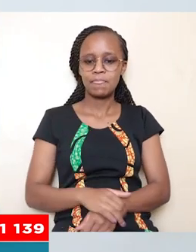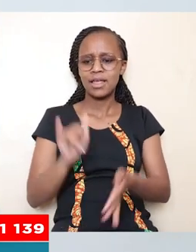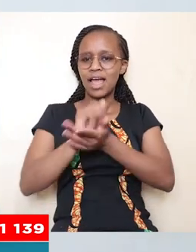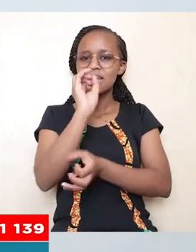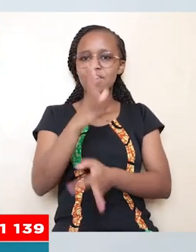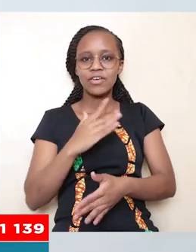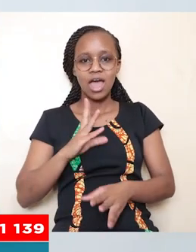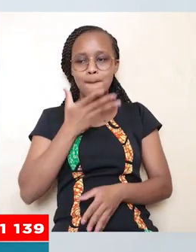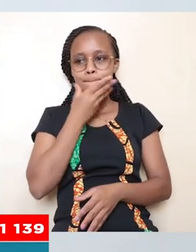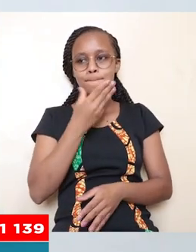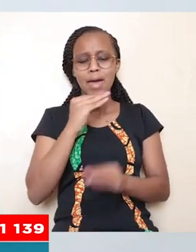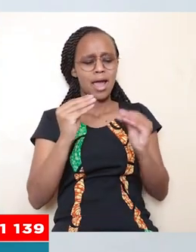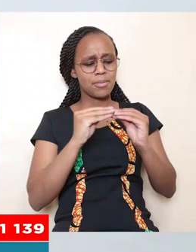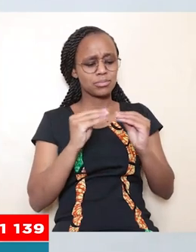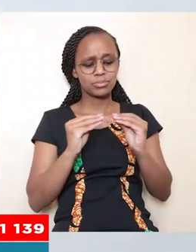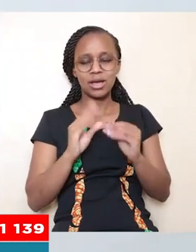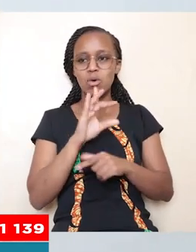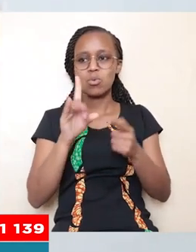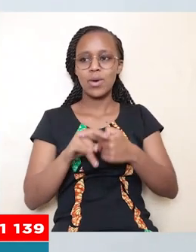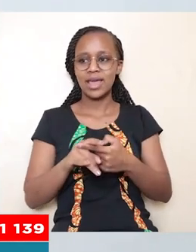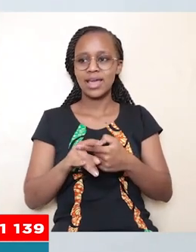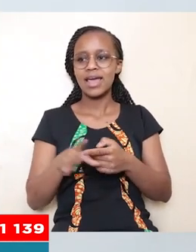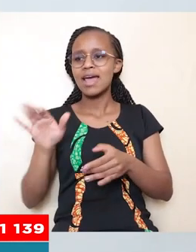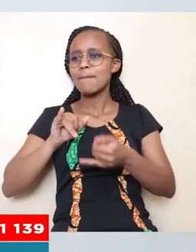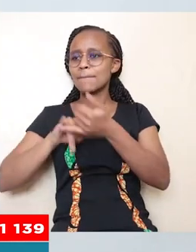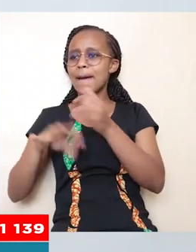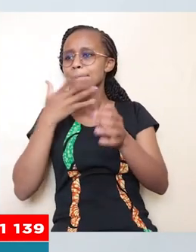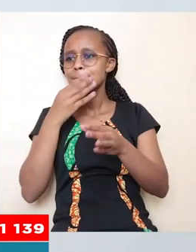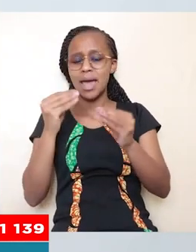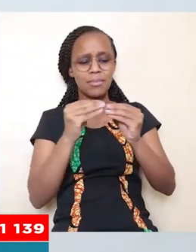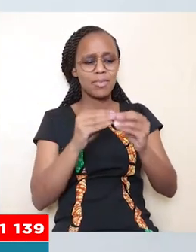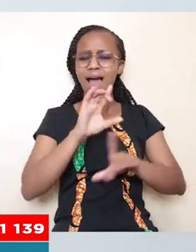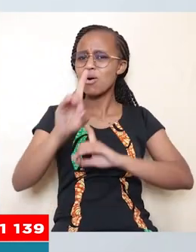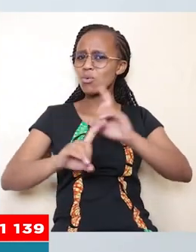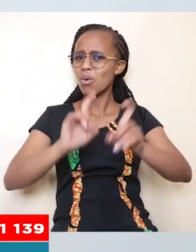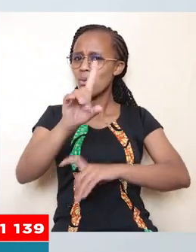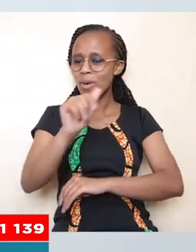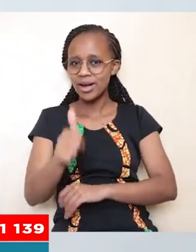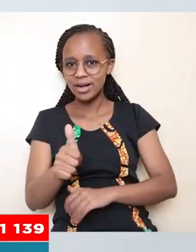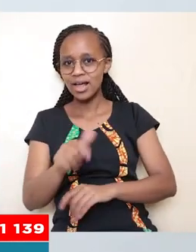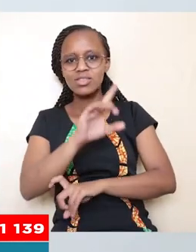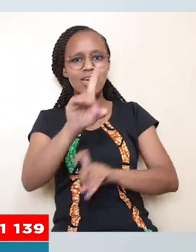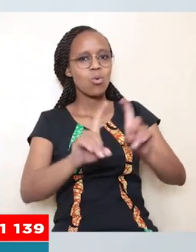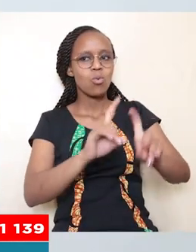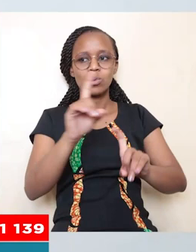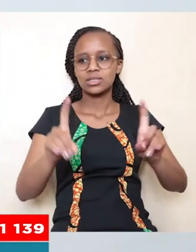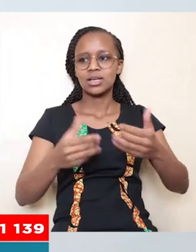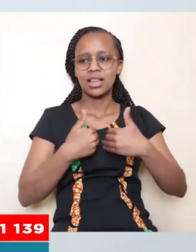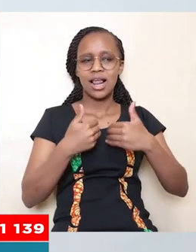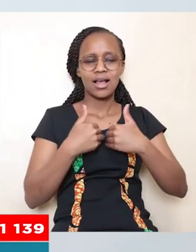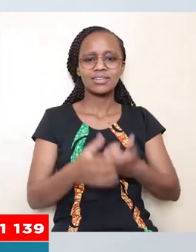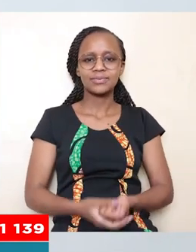That even when men meet, when married men meet, they need to ask each other those questions.